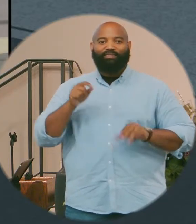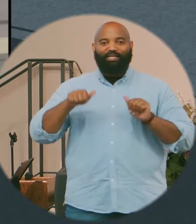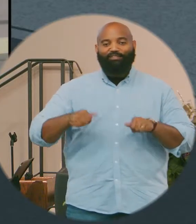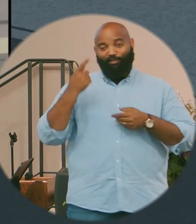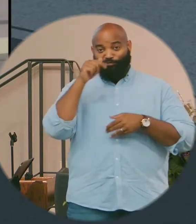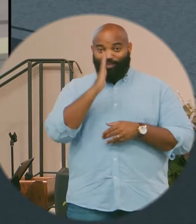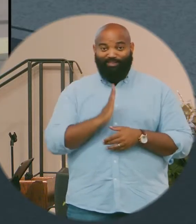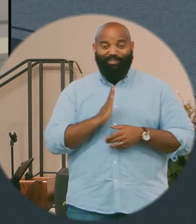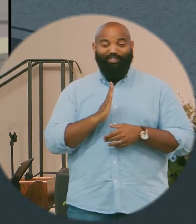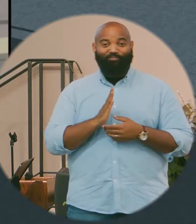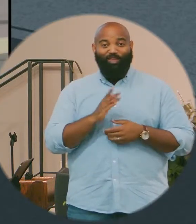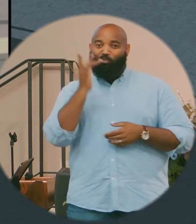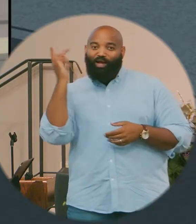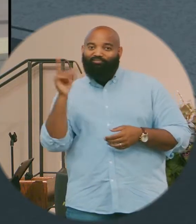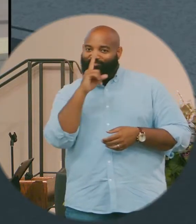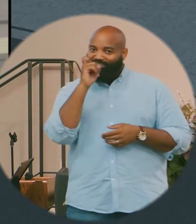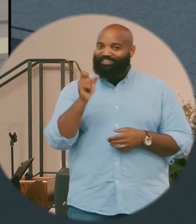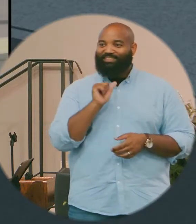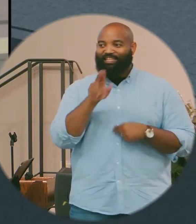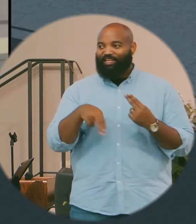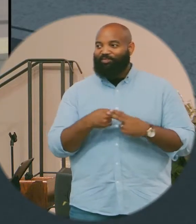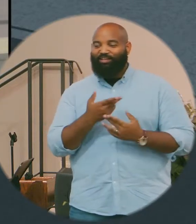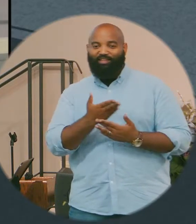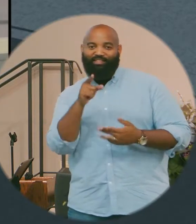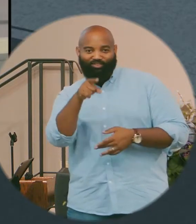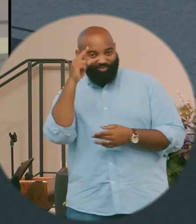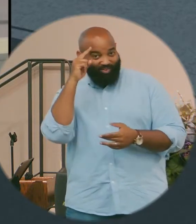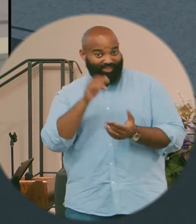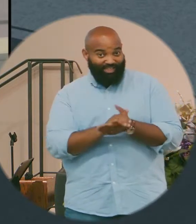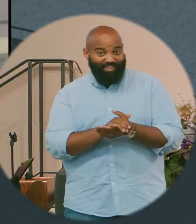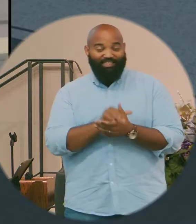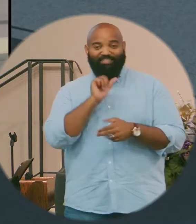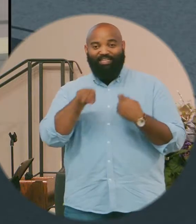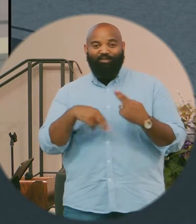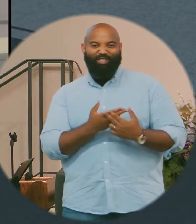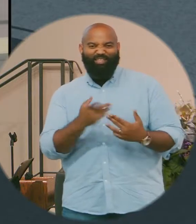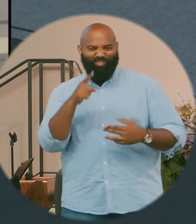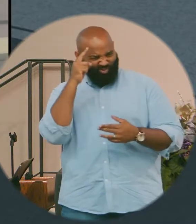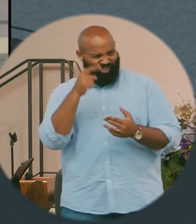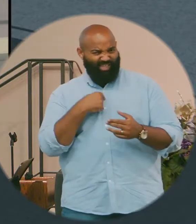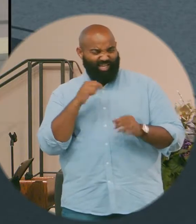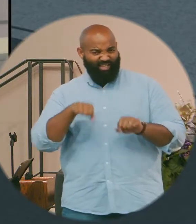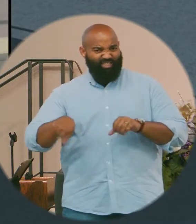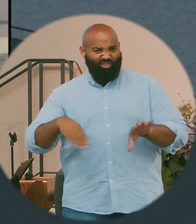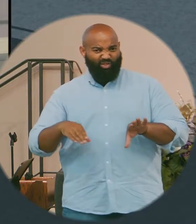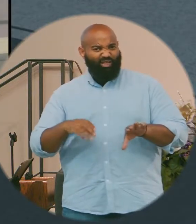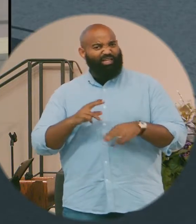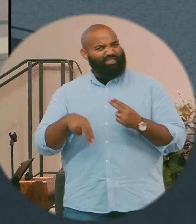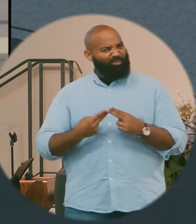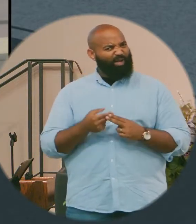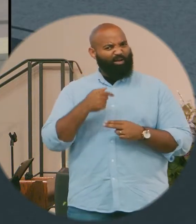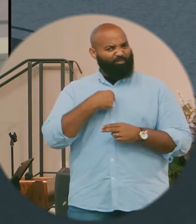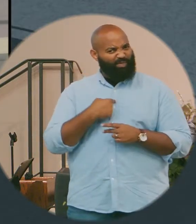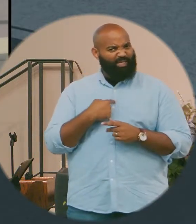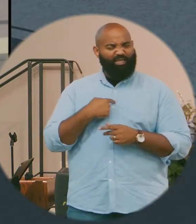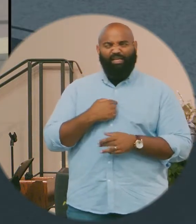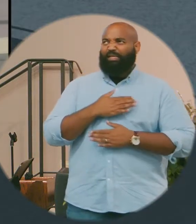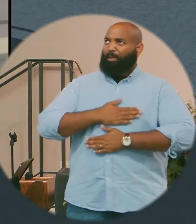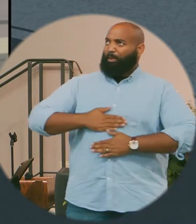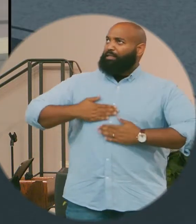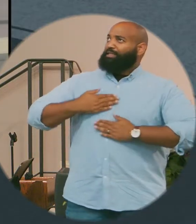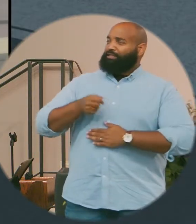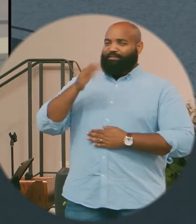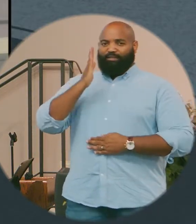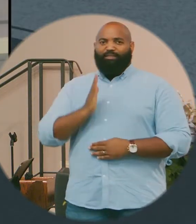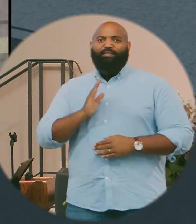praise. Why? Because it ain't about what you think. It ain't about what you think I should be doing. Oh, you got it. it twisted. It's about me pleasing my